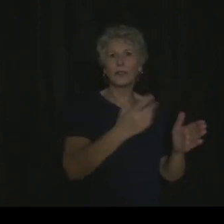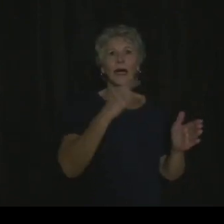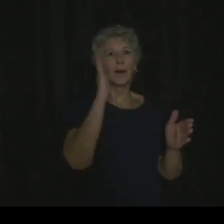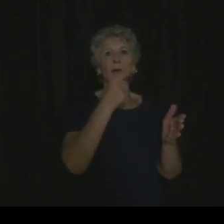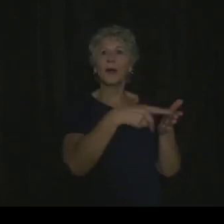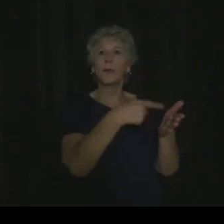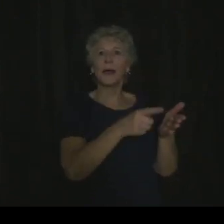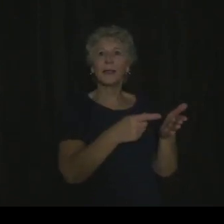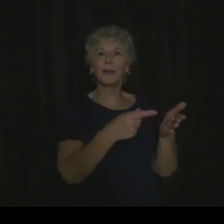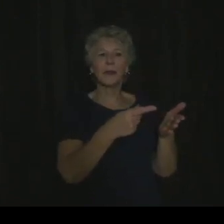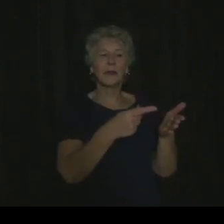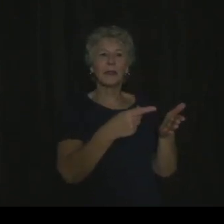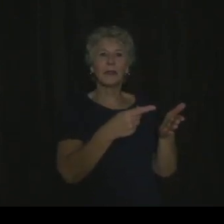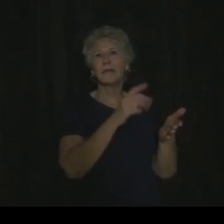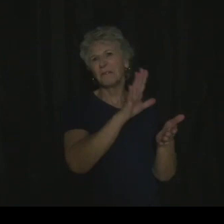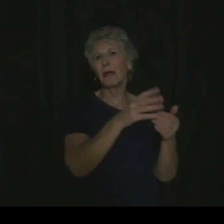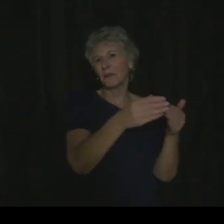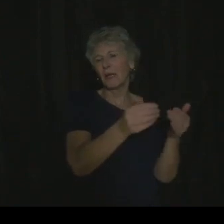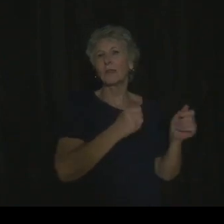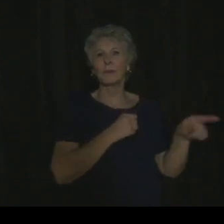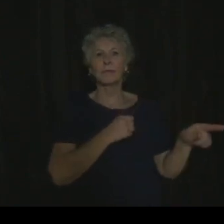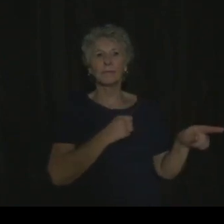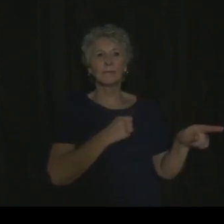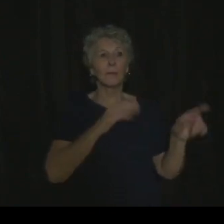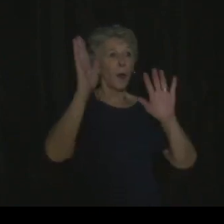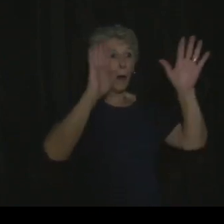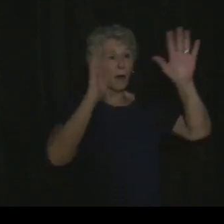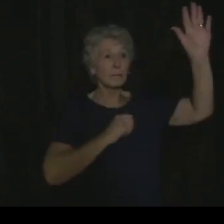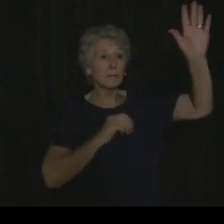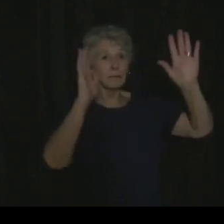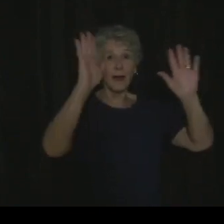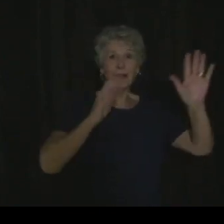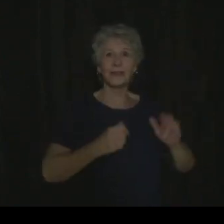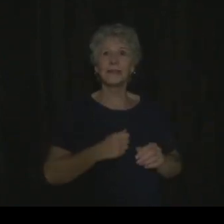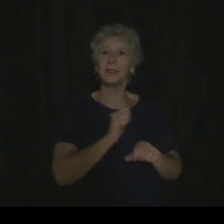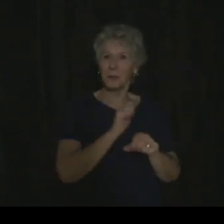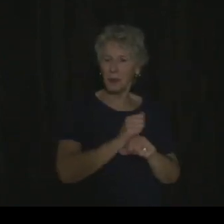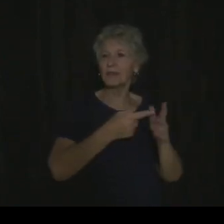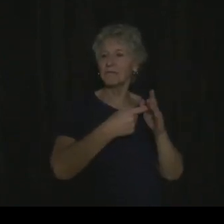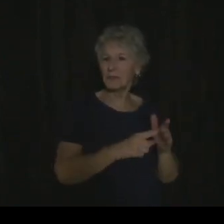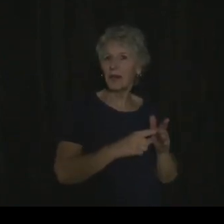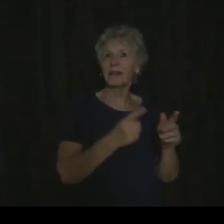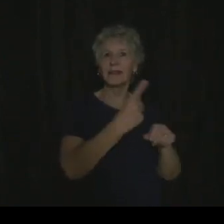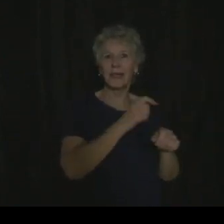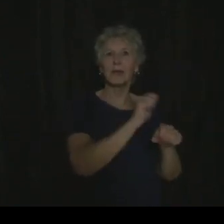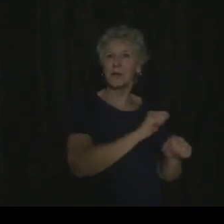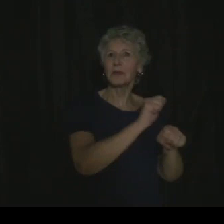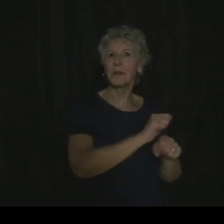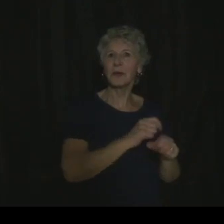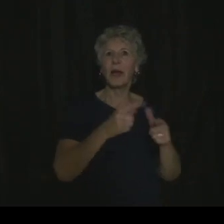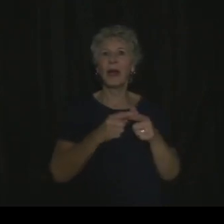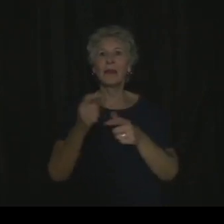you this much for your labor for the day. And a bunch of people chip in and they start the day early off and they're working. And then